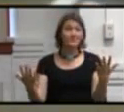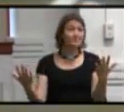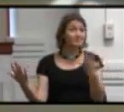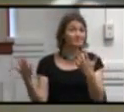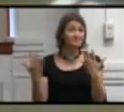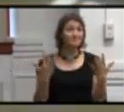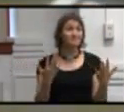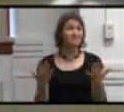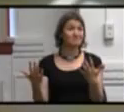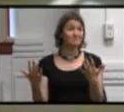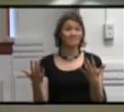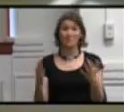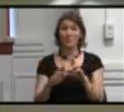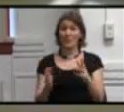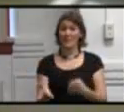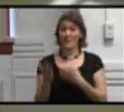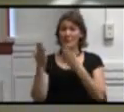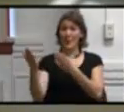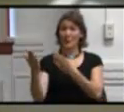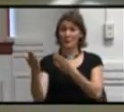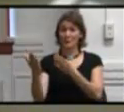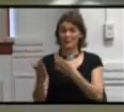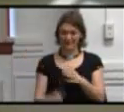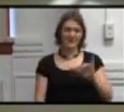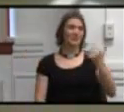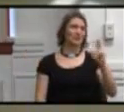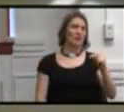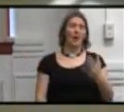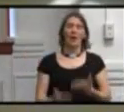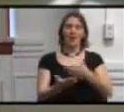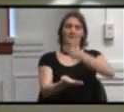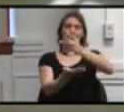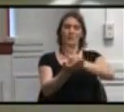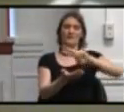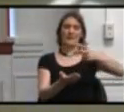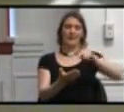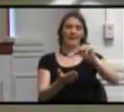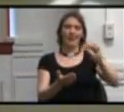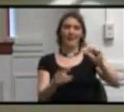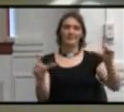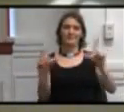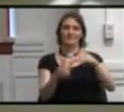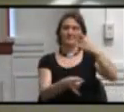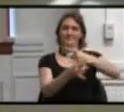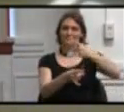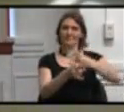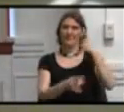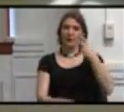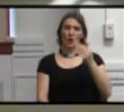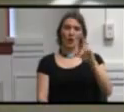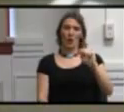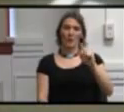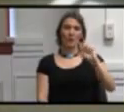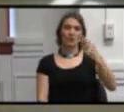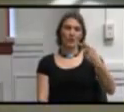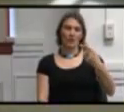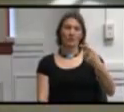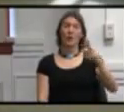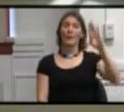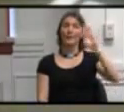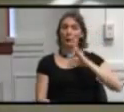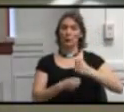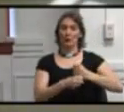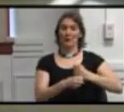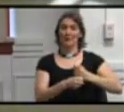Anybody's in attendance? We're ready for motion. To approve a second class liquor license for Hermit Thrush Brewery LLC at 29 Hines